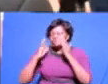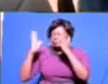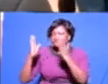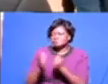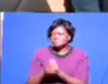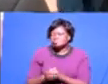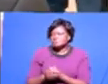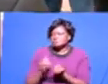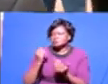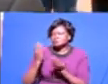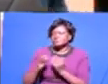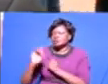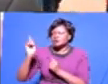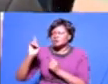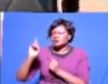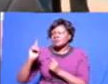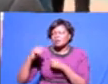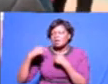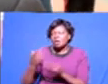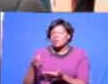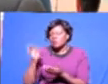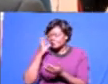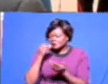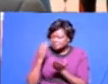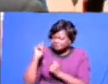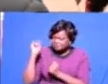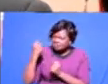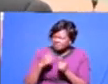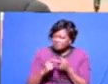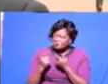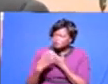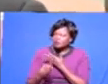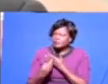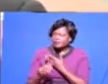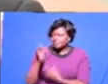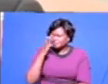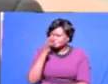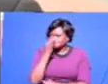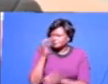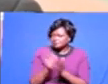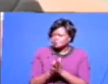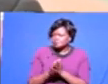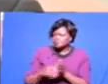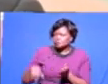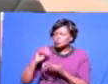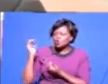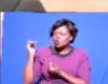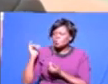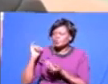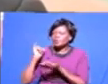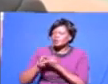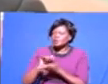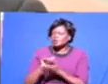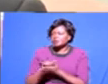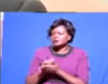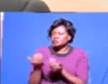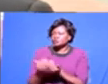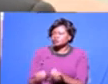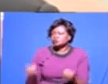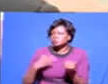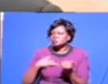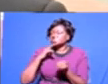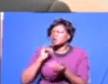to serving Nairobi the way Kibaki served Kenya. We will emulate him, and we hope our children will say,